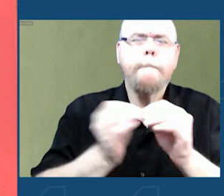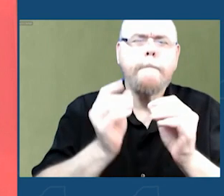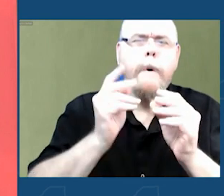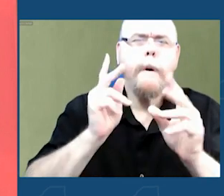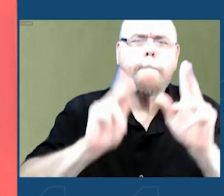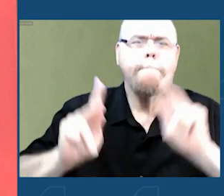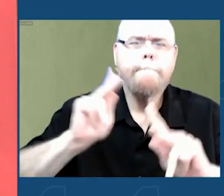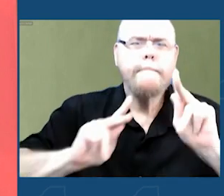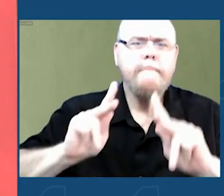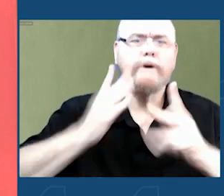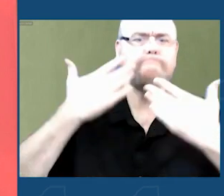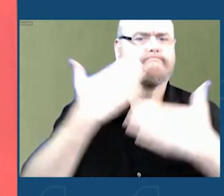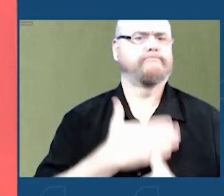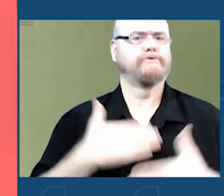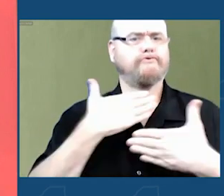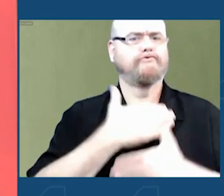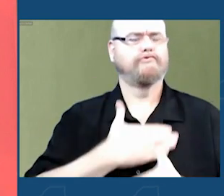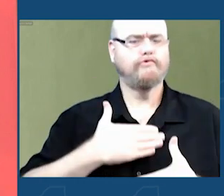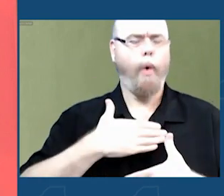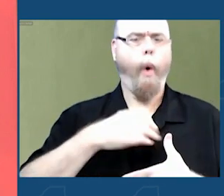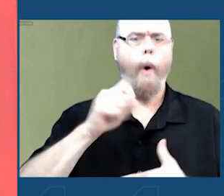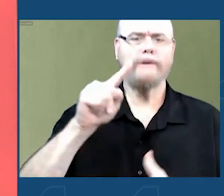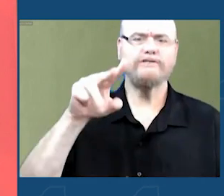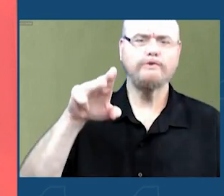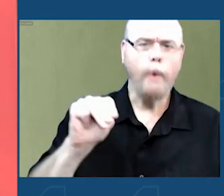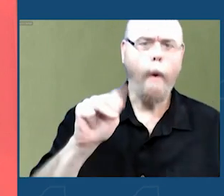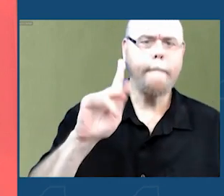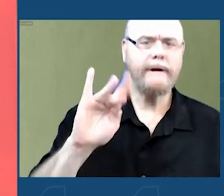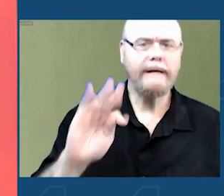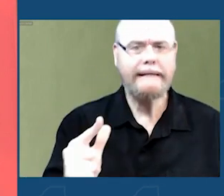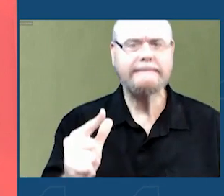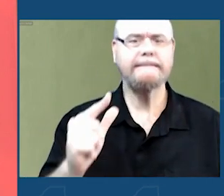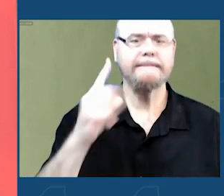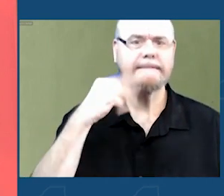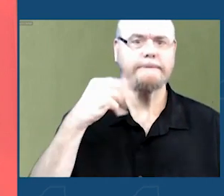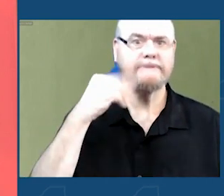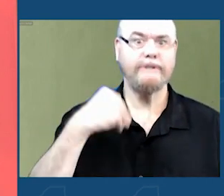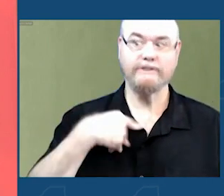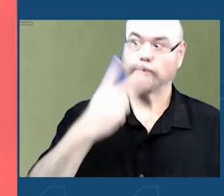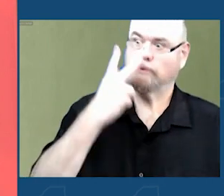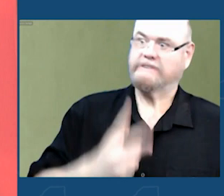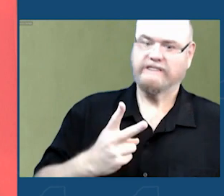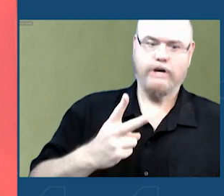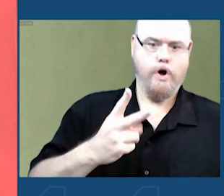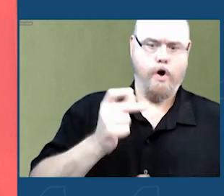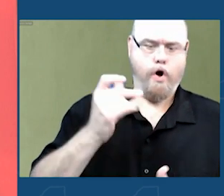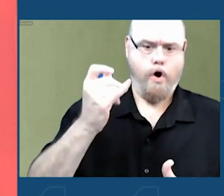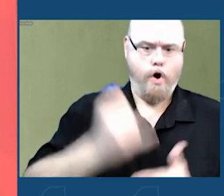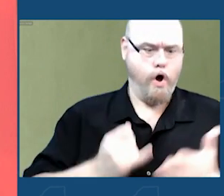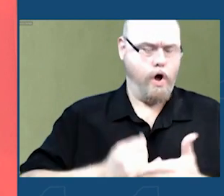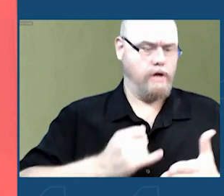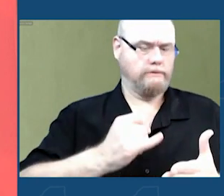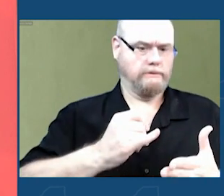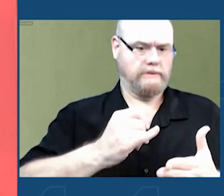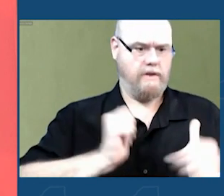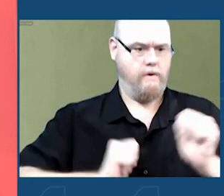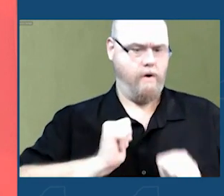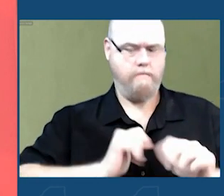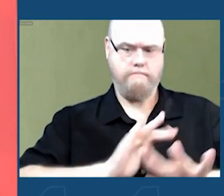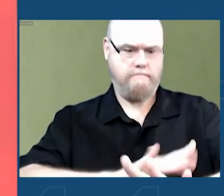Storm King experience, seeing art in nature, and to make the experience even